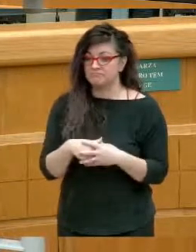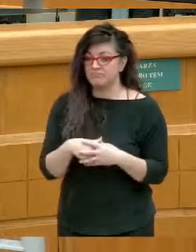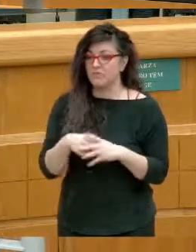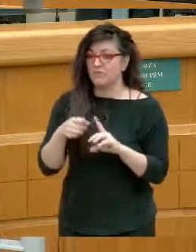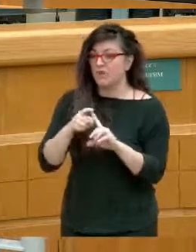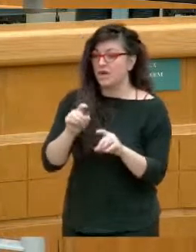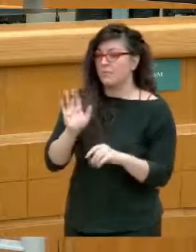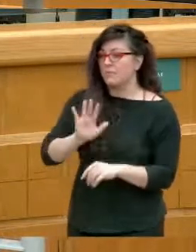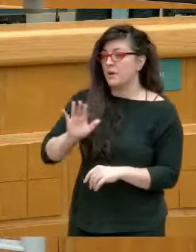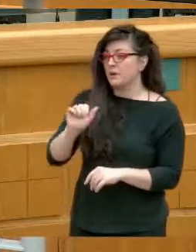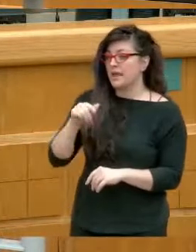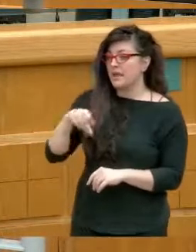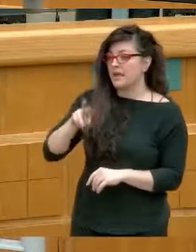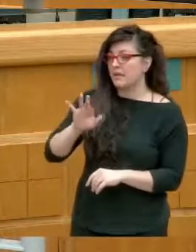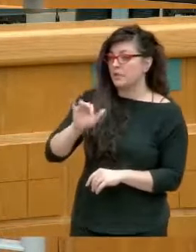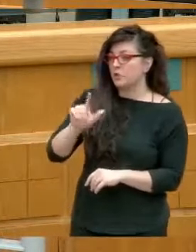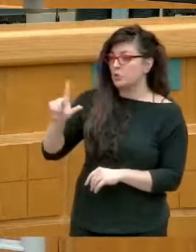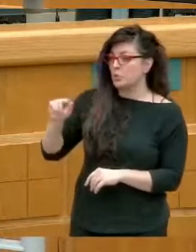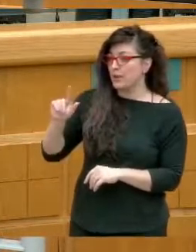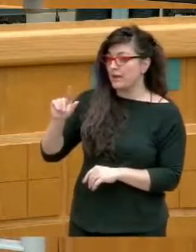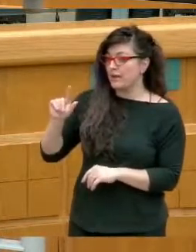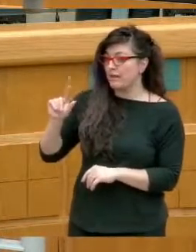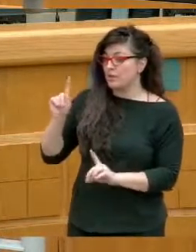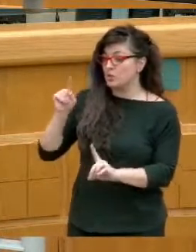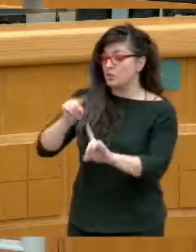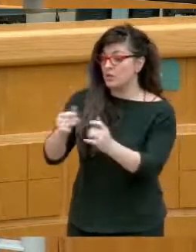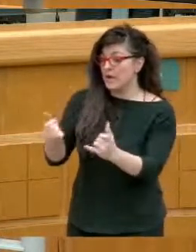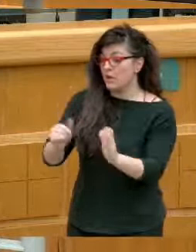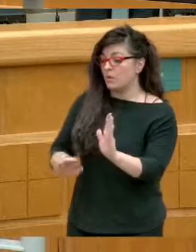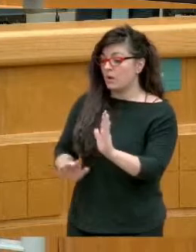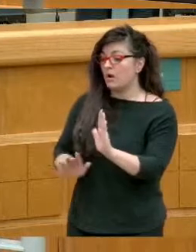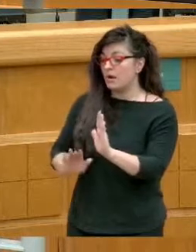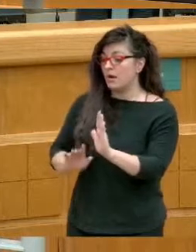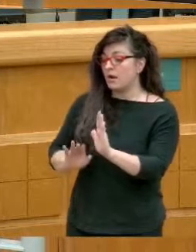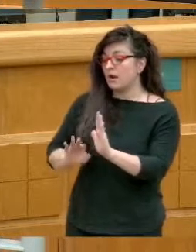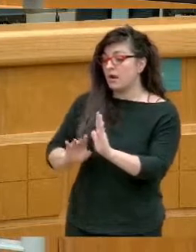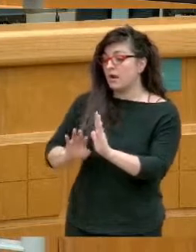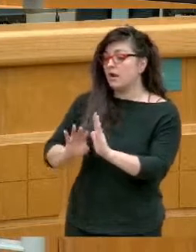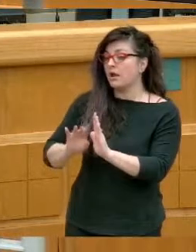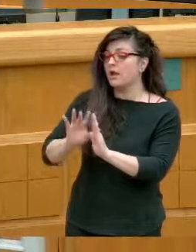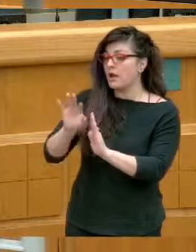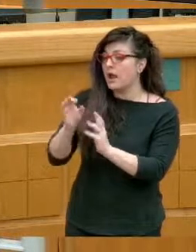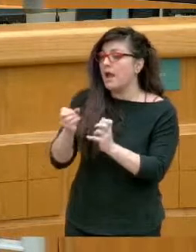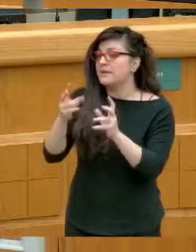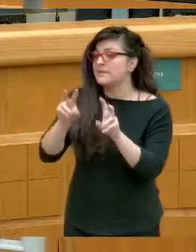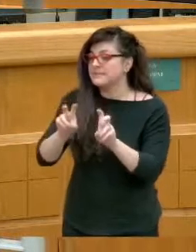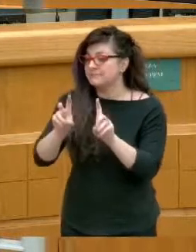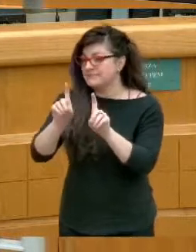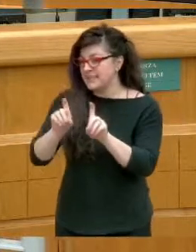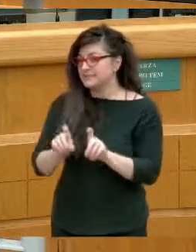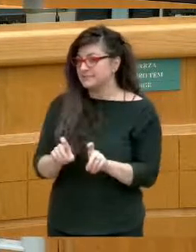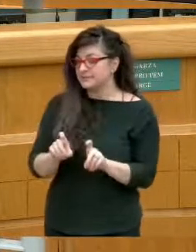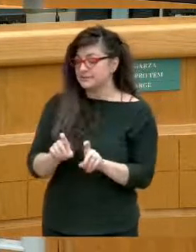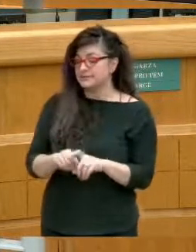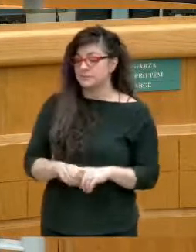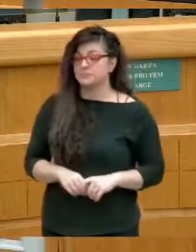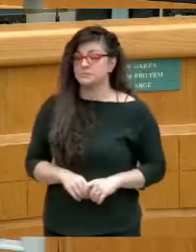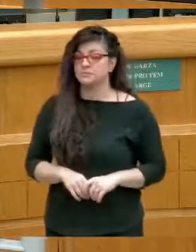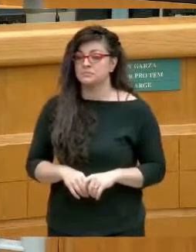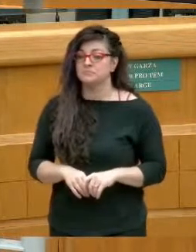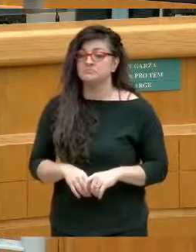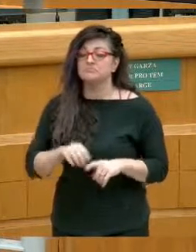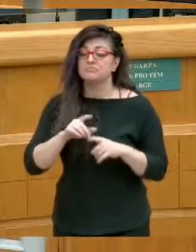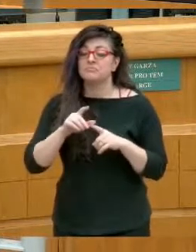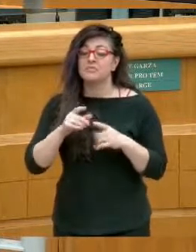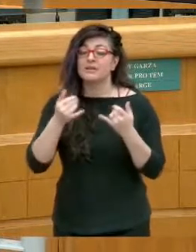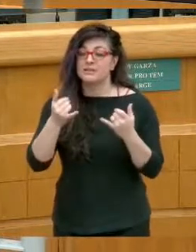You can begin to see a pretty nice upward climb in tests performed. And then our next chart that